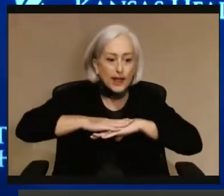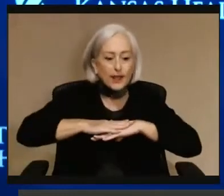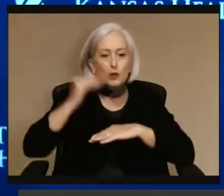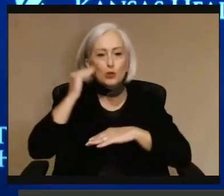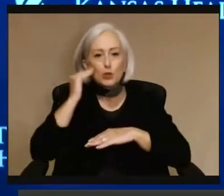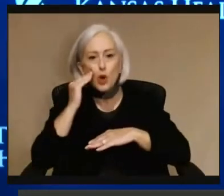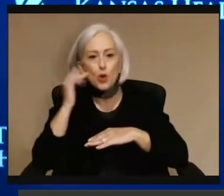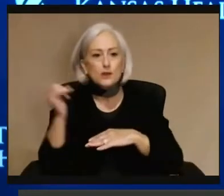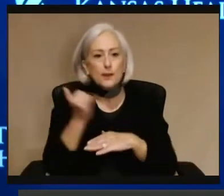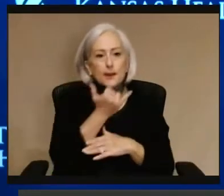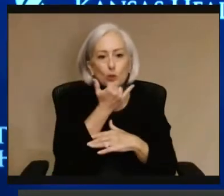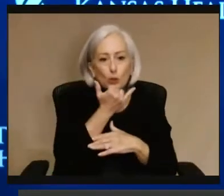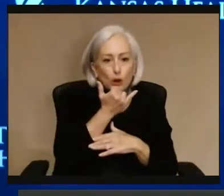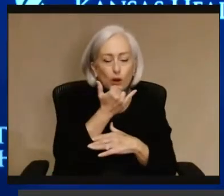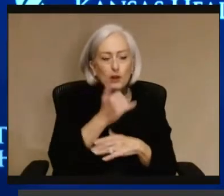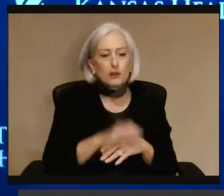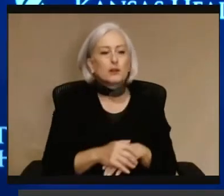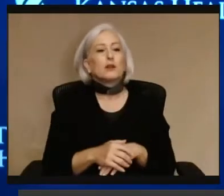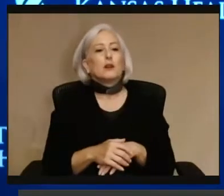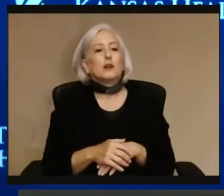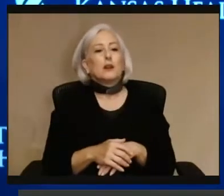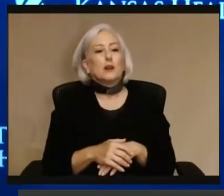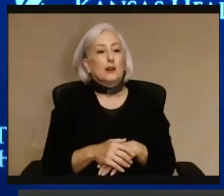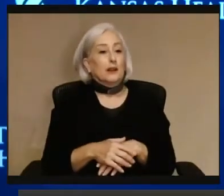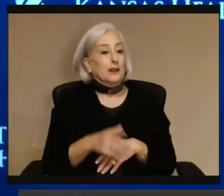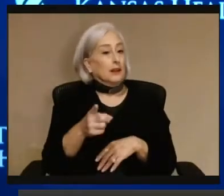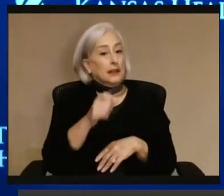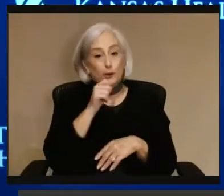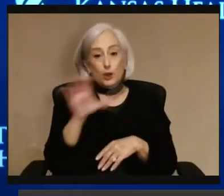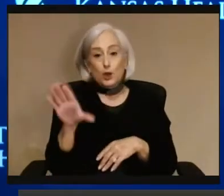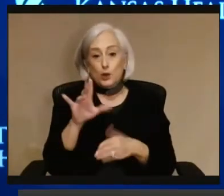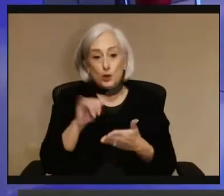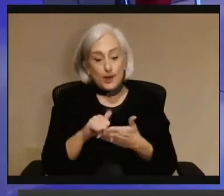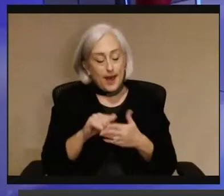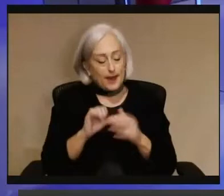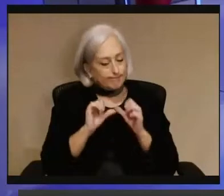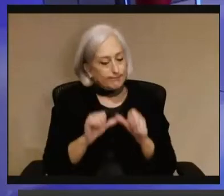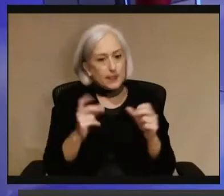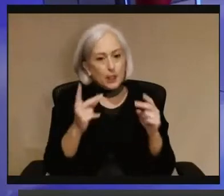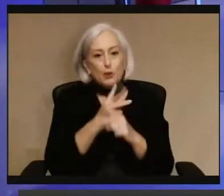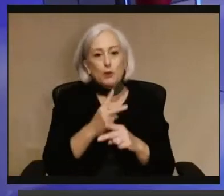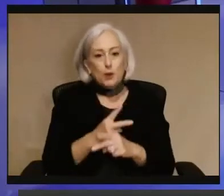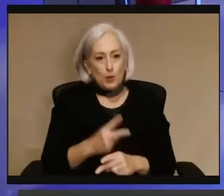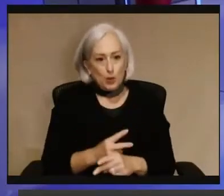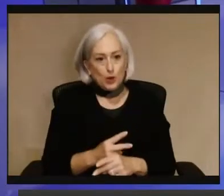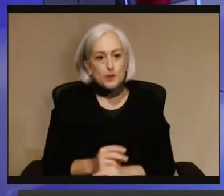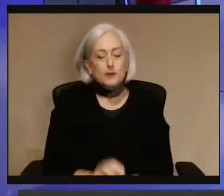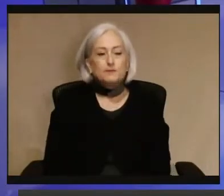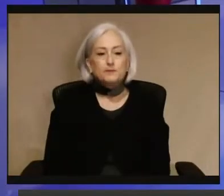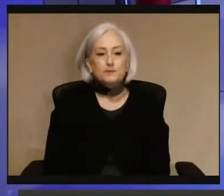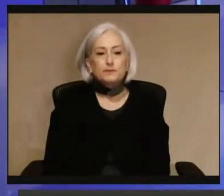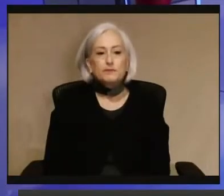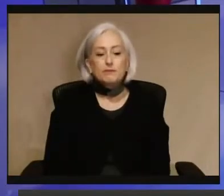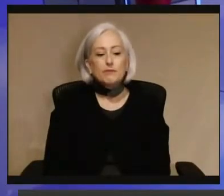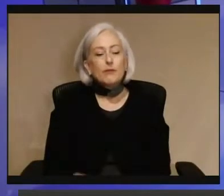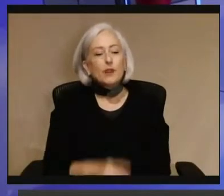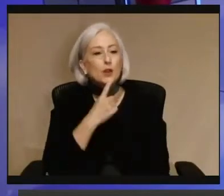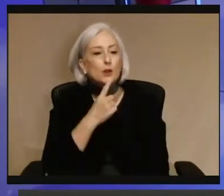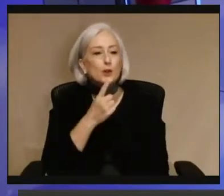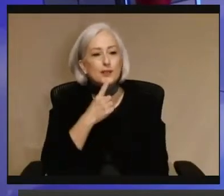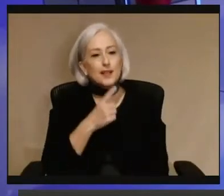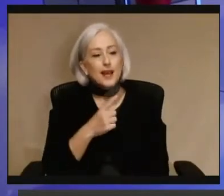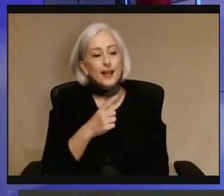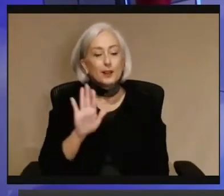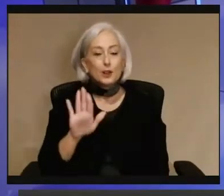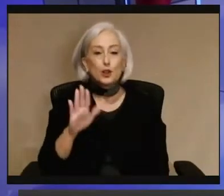But if nothing's done about it, it just continues to get worse. You're the one who always talks about it being like, the check engine light comes on in our car, and I'm